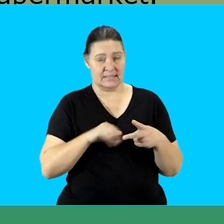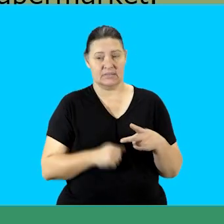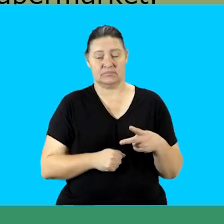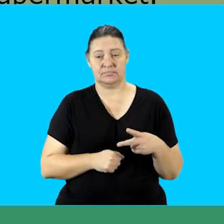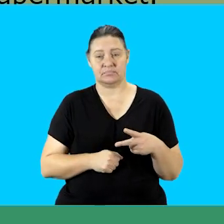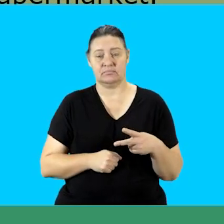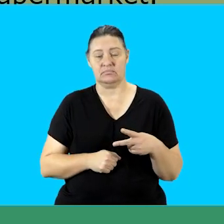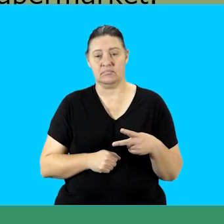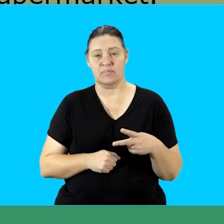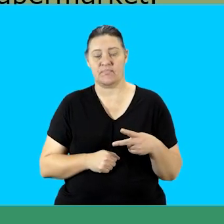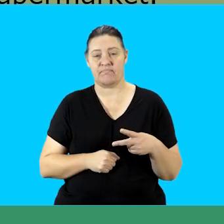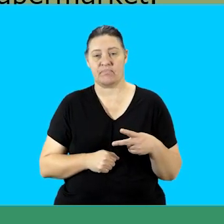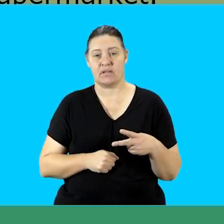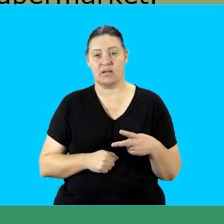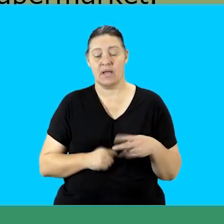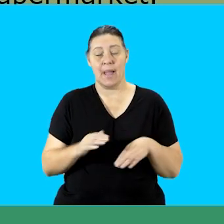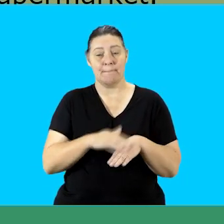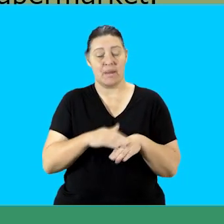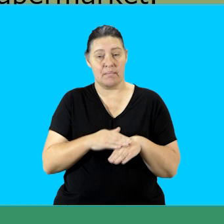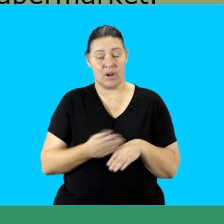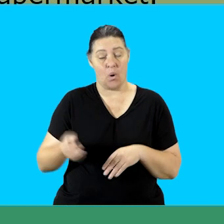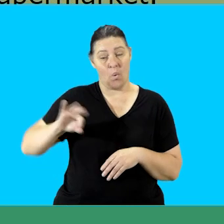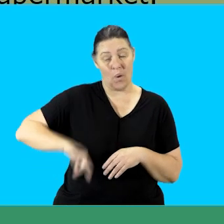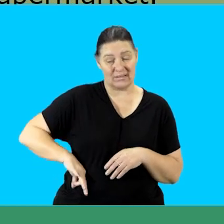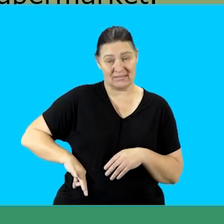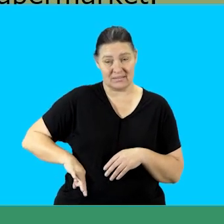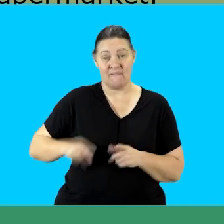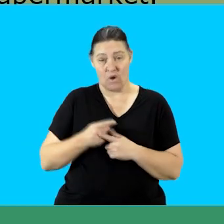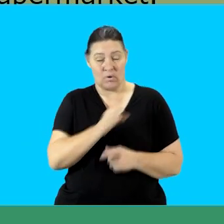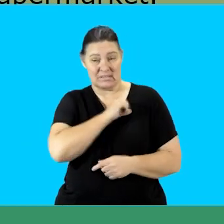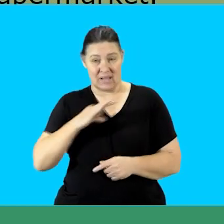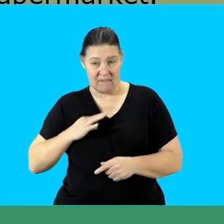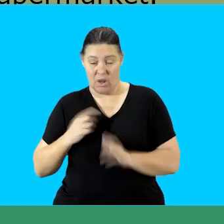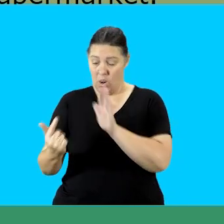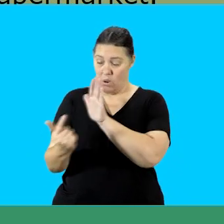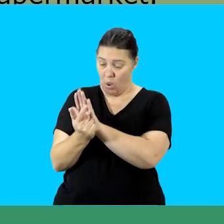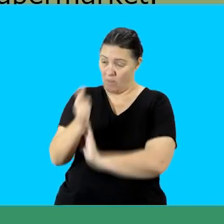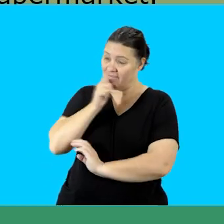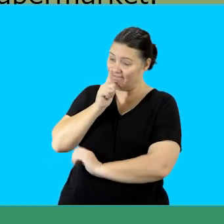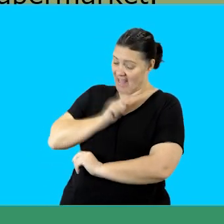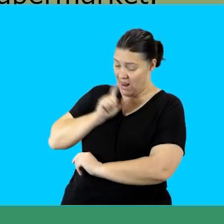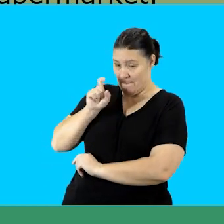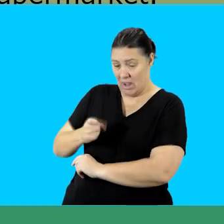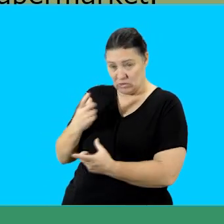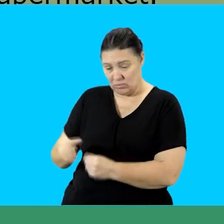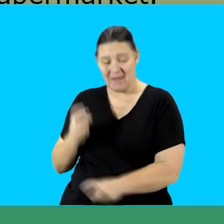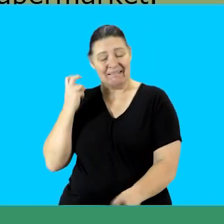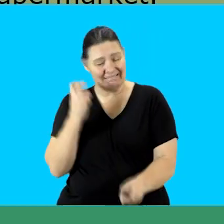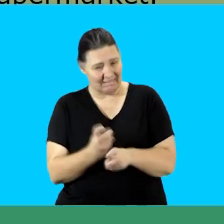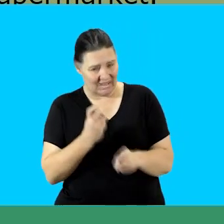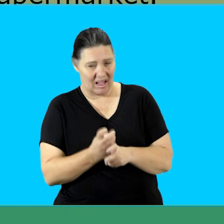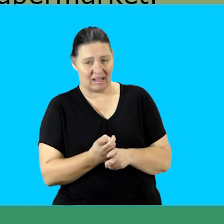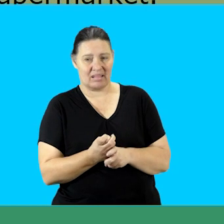The increase in the minimum wages of employees that is enforced by legislation is making it hard to